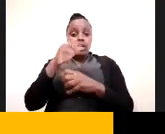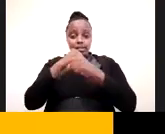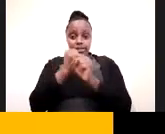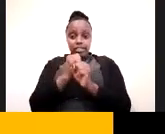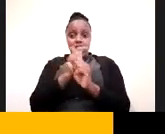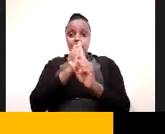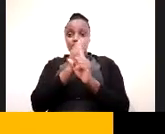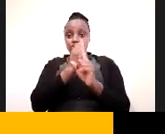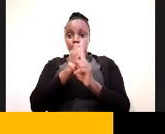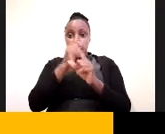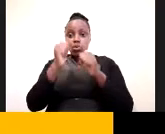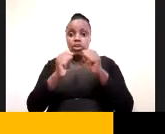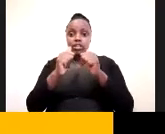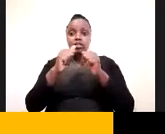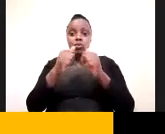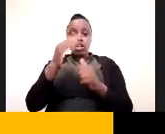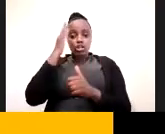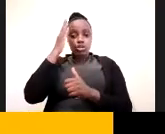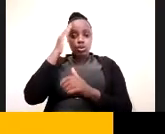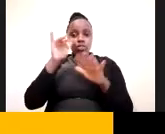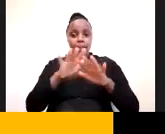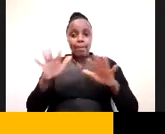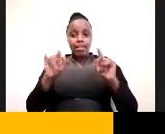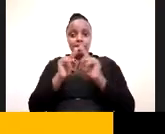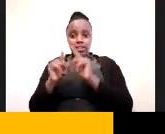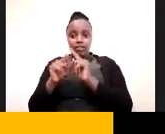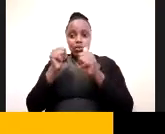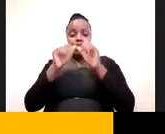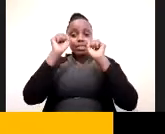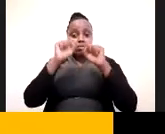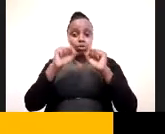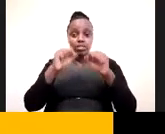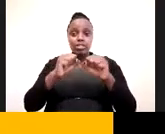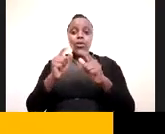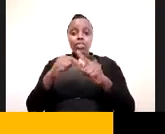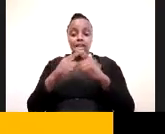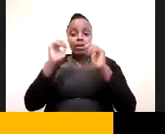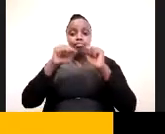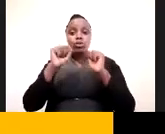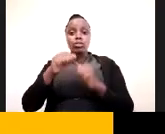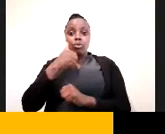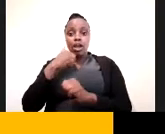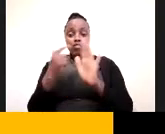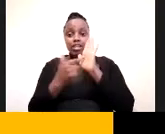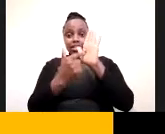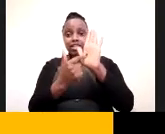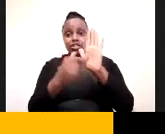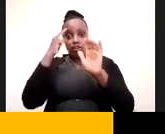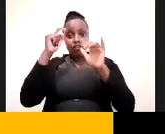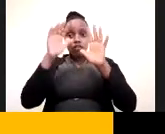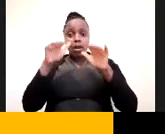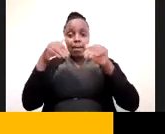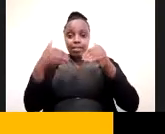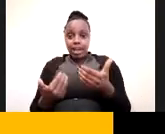to really get to know the market as much as possible, because in this way there we could have indications for the farmers how to